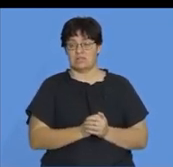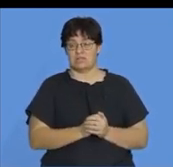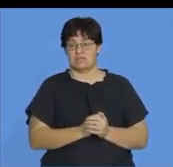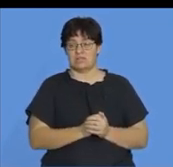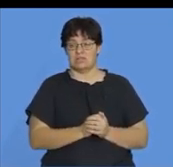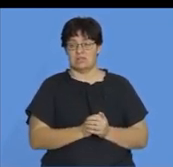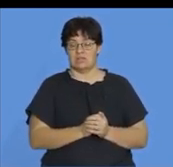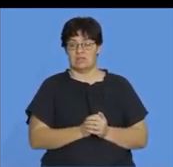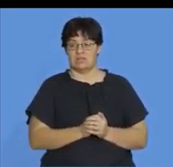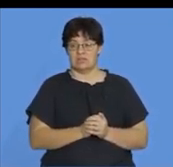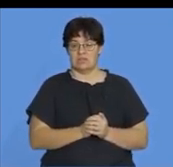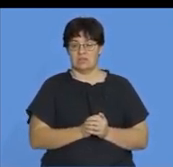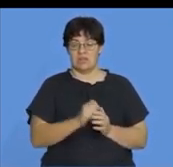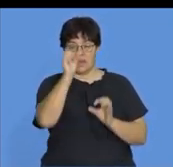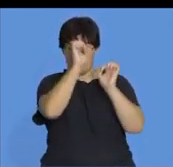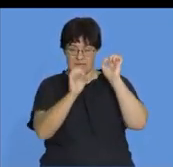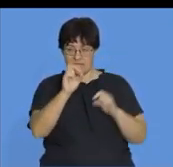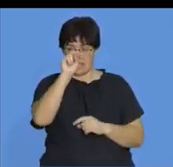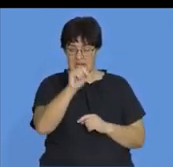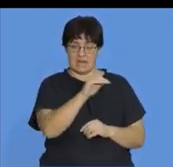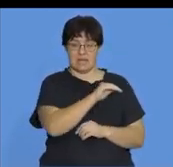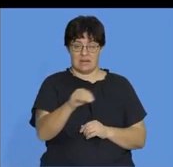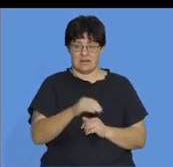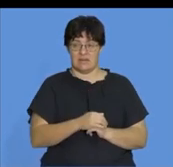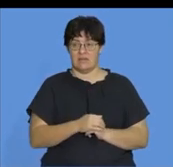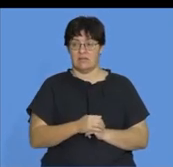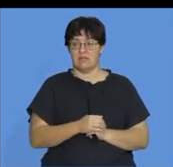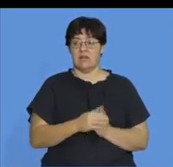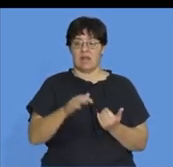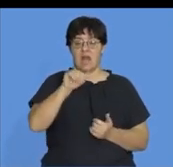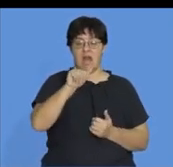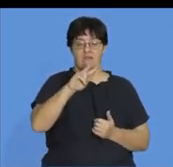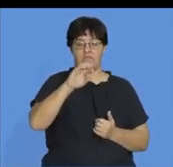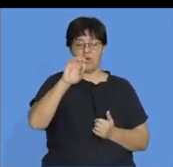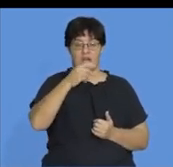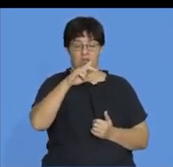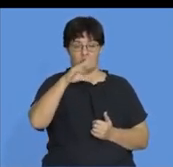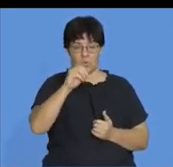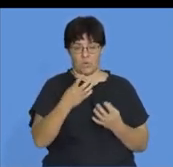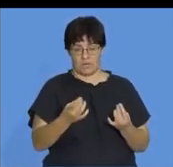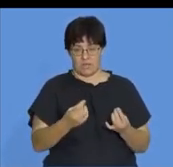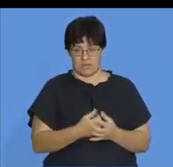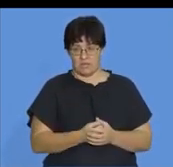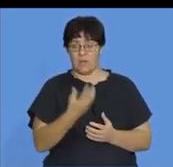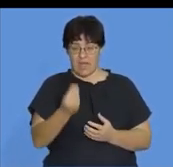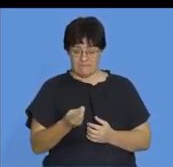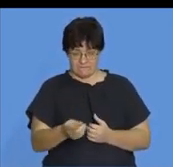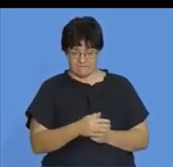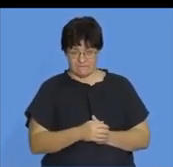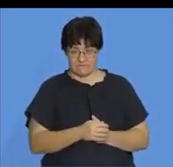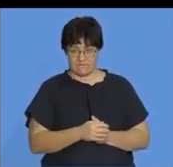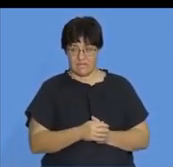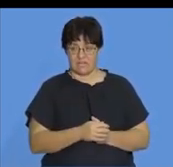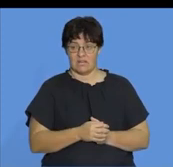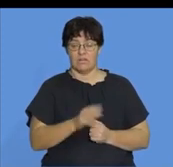to a number of particles divided by the Avogadro number, right? So we've got